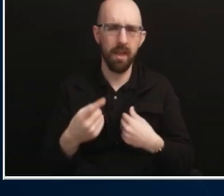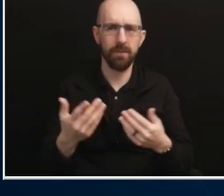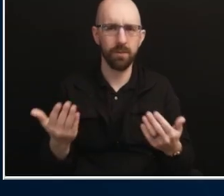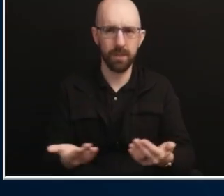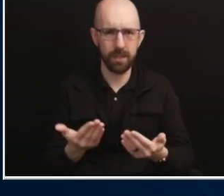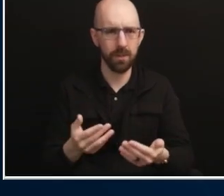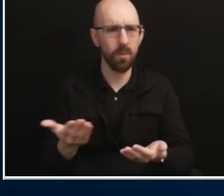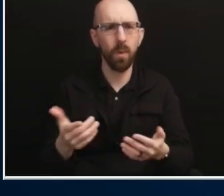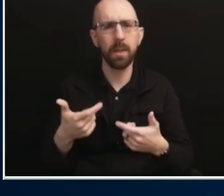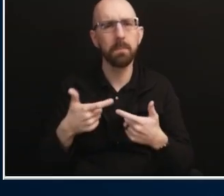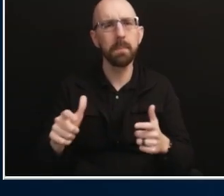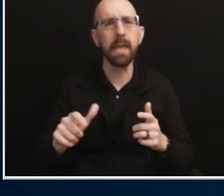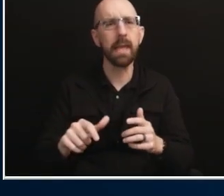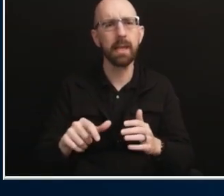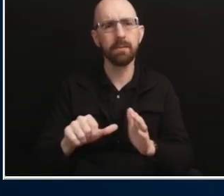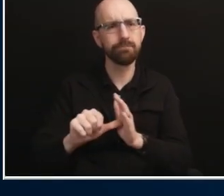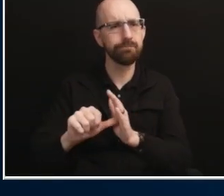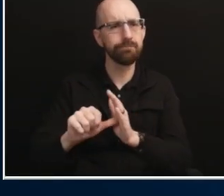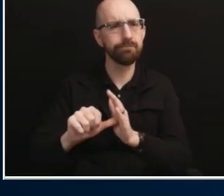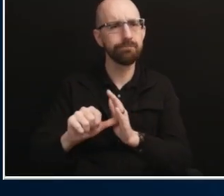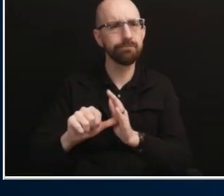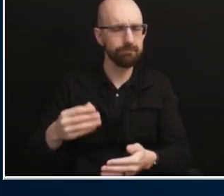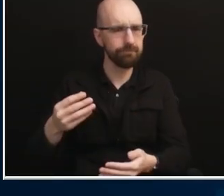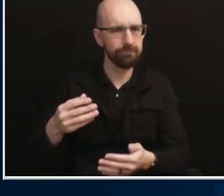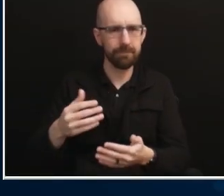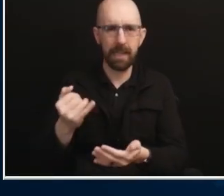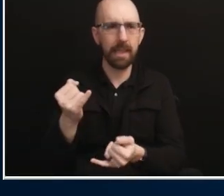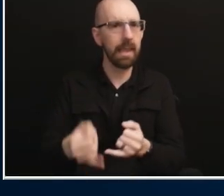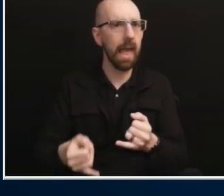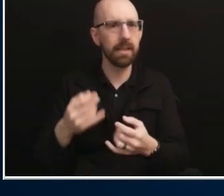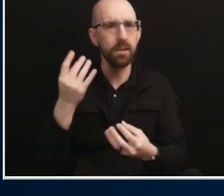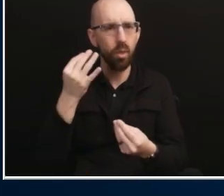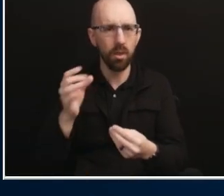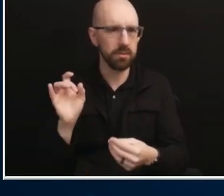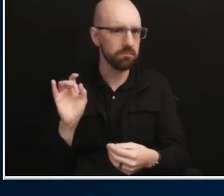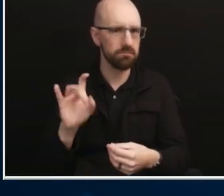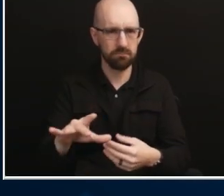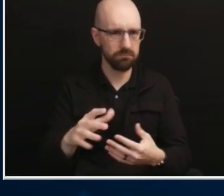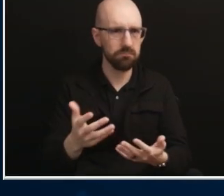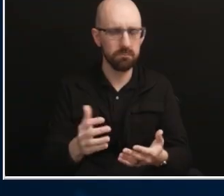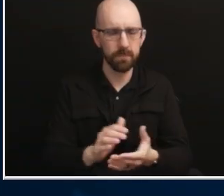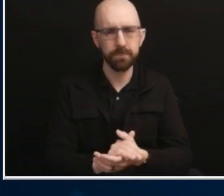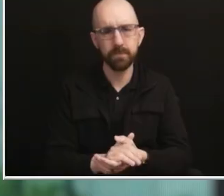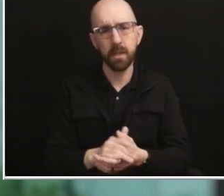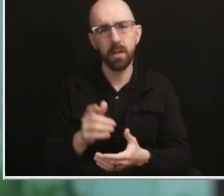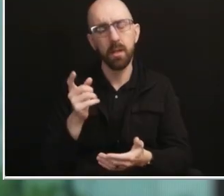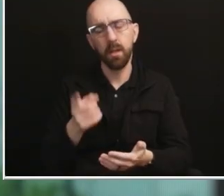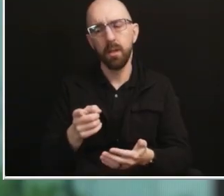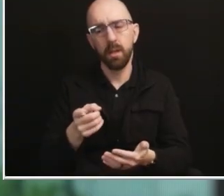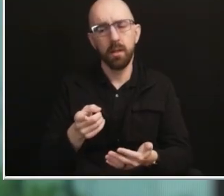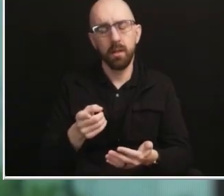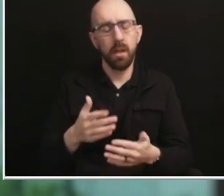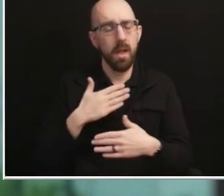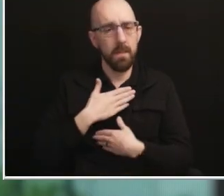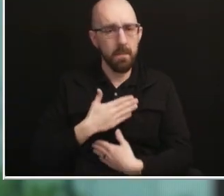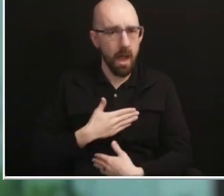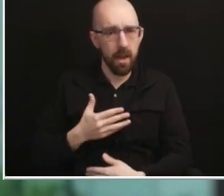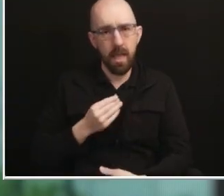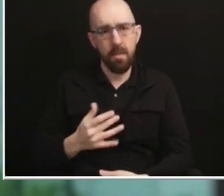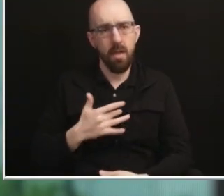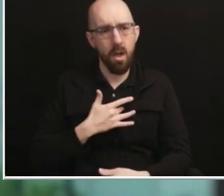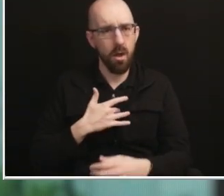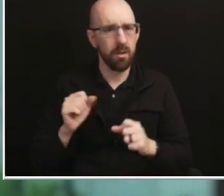big takeaway? What do you want people to really walk away with today? The body, and especially the heart, is an amazing